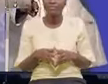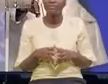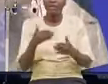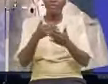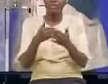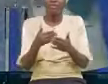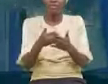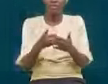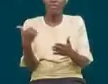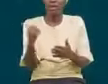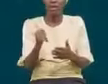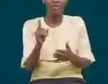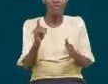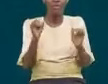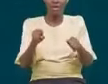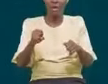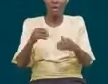hafi amerera tuana.